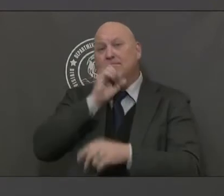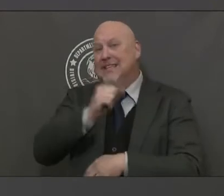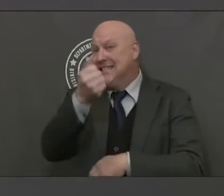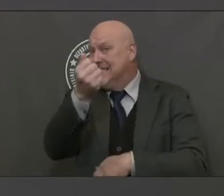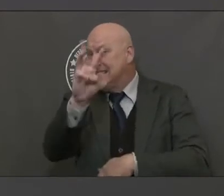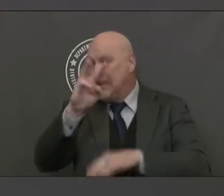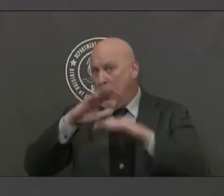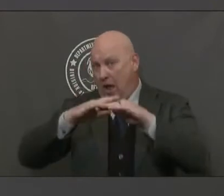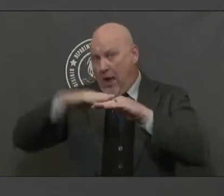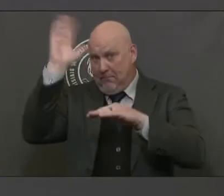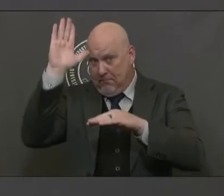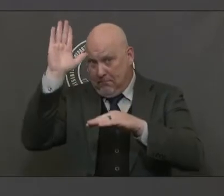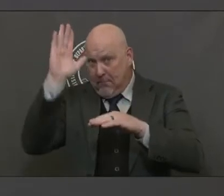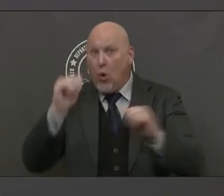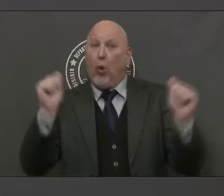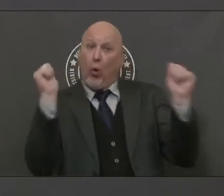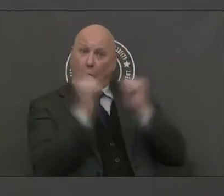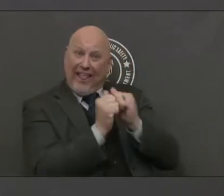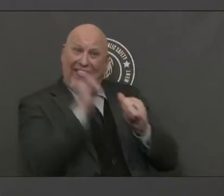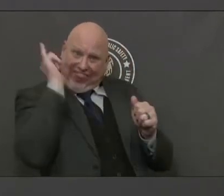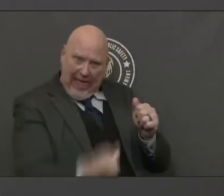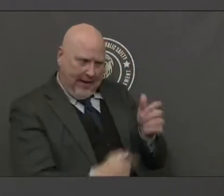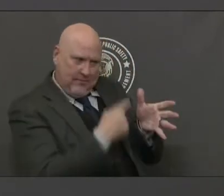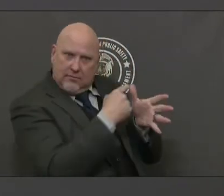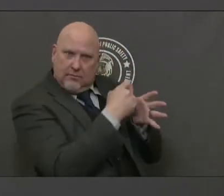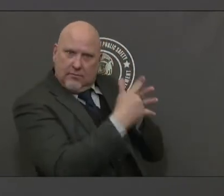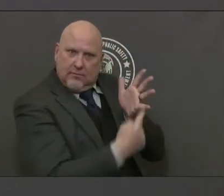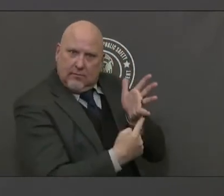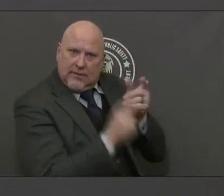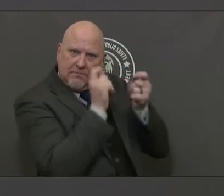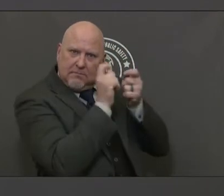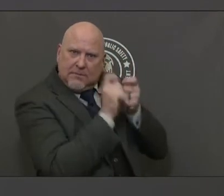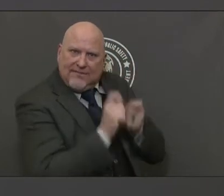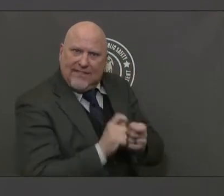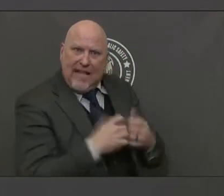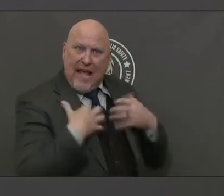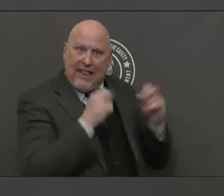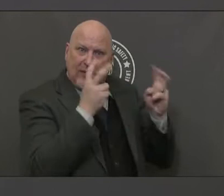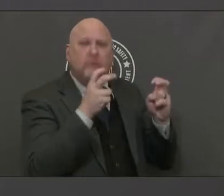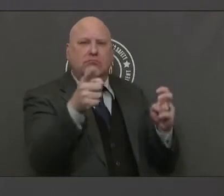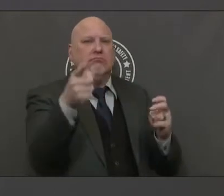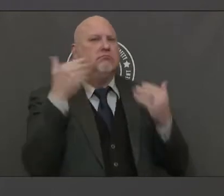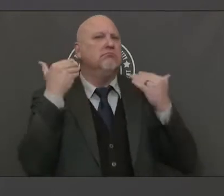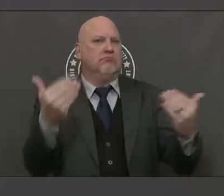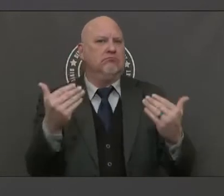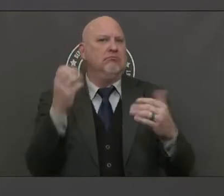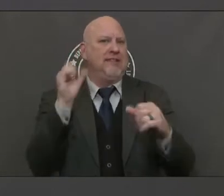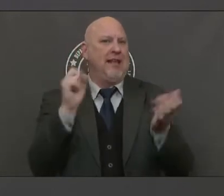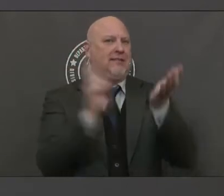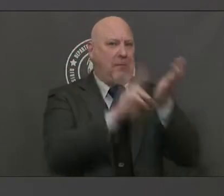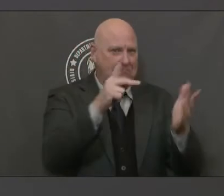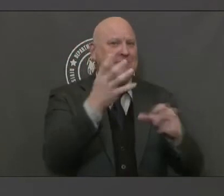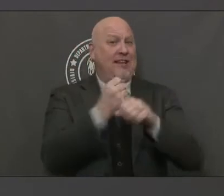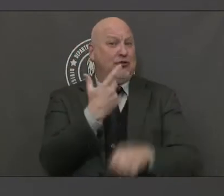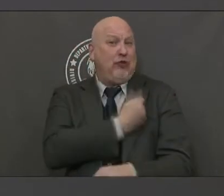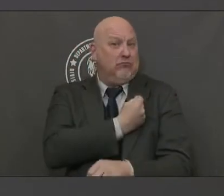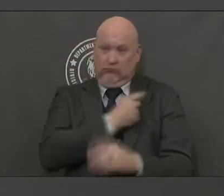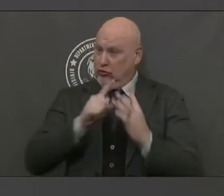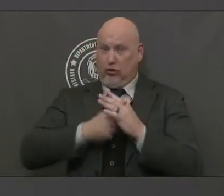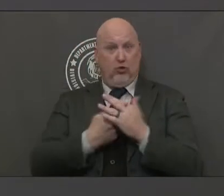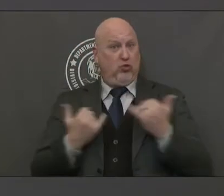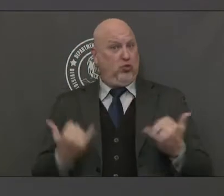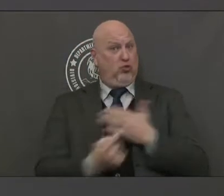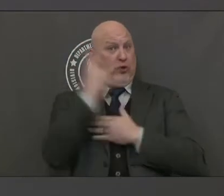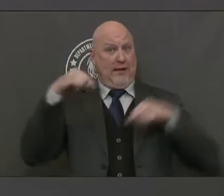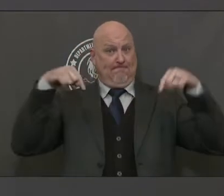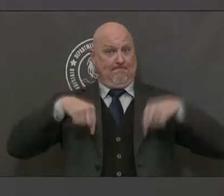with certain comorbidities are eligible to be vaccinated. Again, please, before you schedule your vaccine,